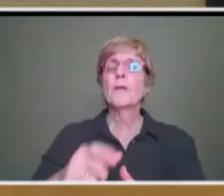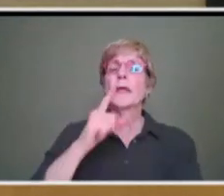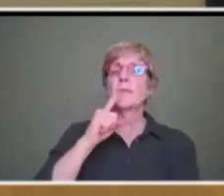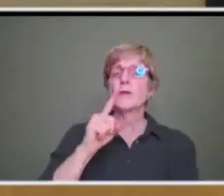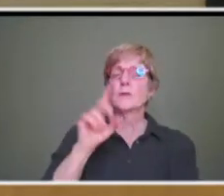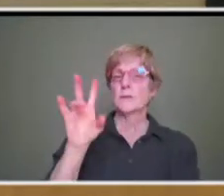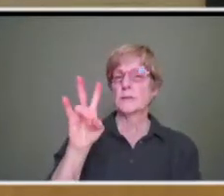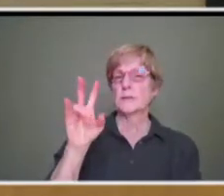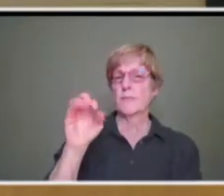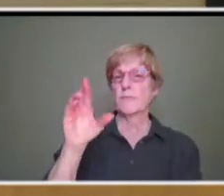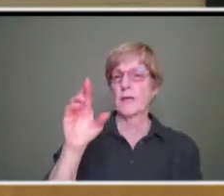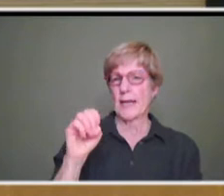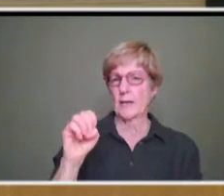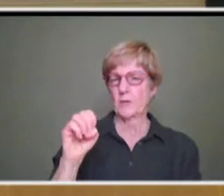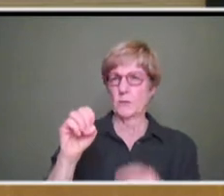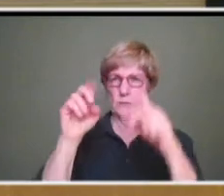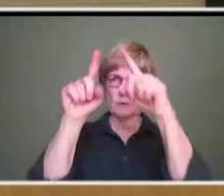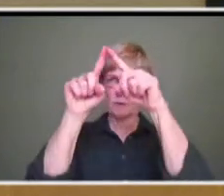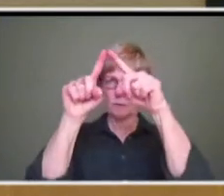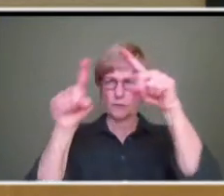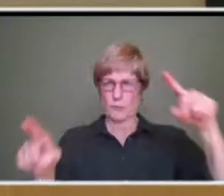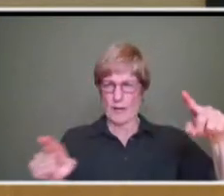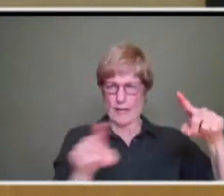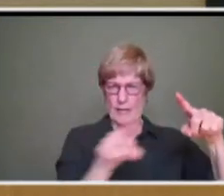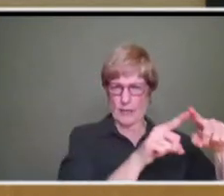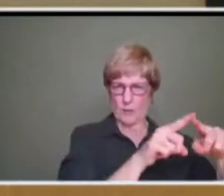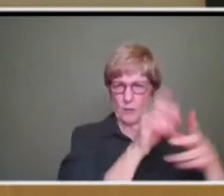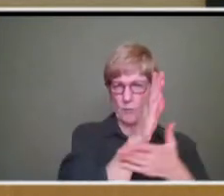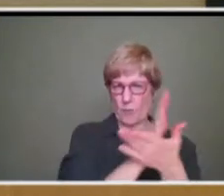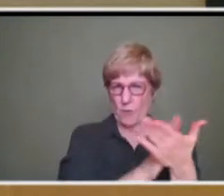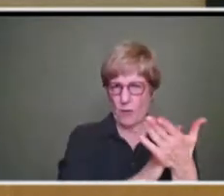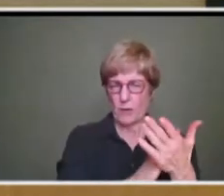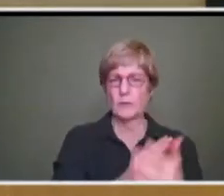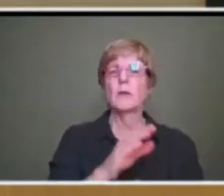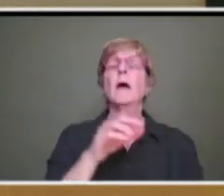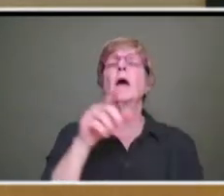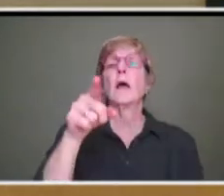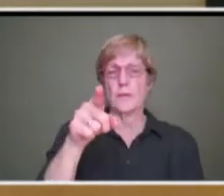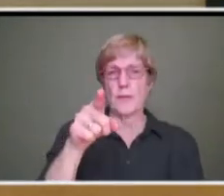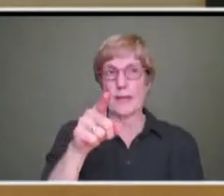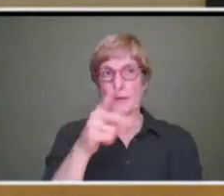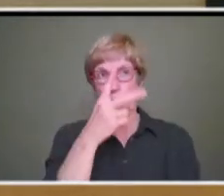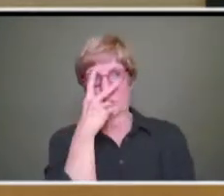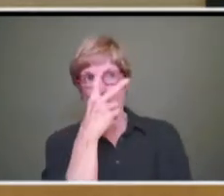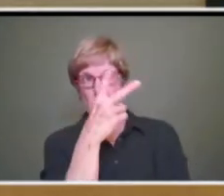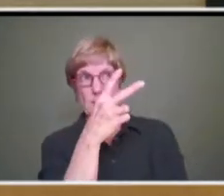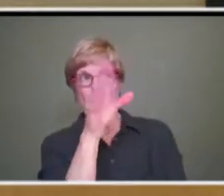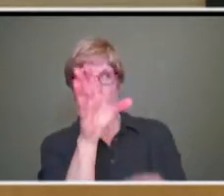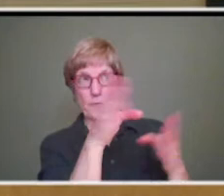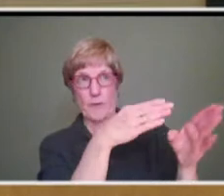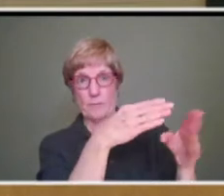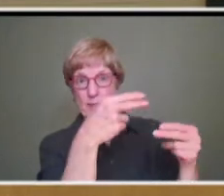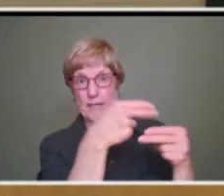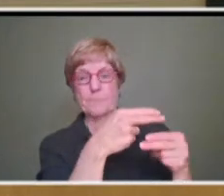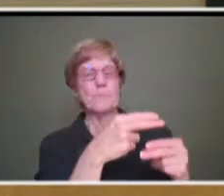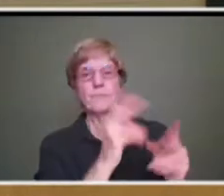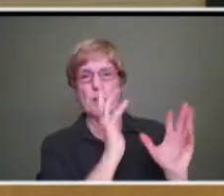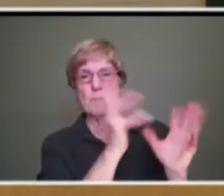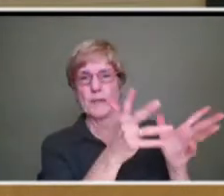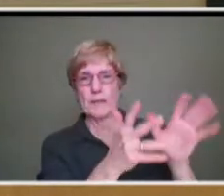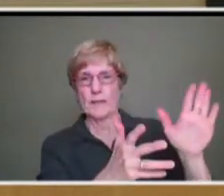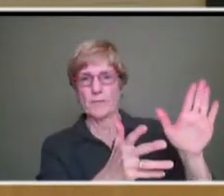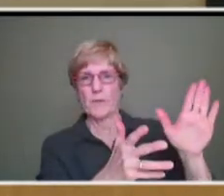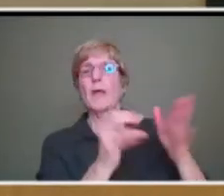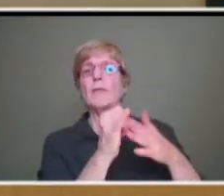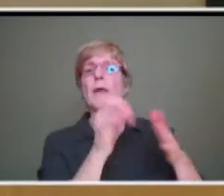acre triangular portion of this property that will as shown on the site plan be undeveloped that provides